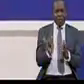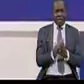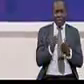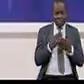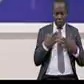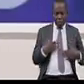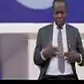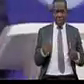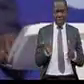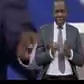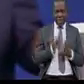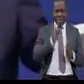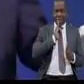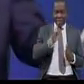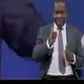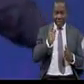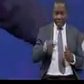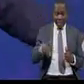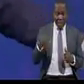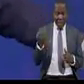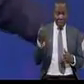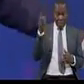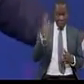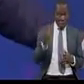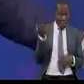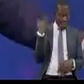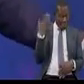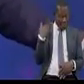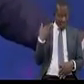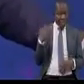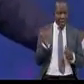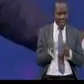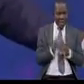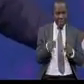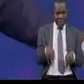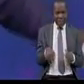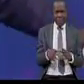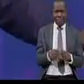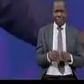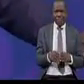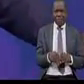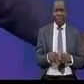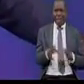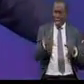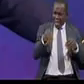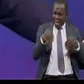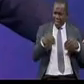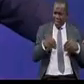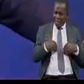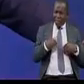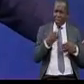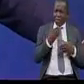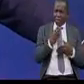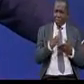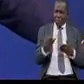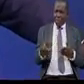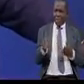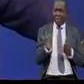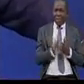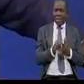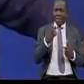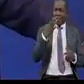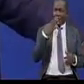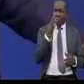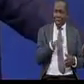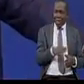got into him, and he accepted that thing. Not Satan. Because if it's Satan that does something through you, God